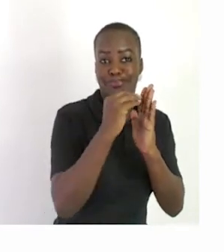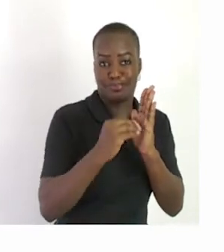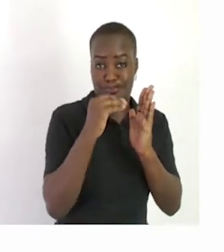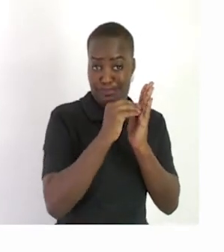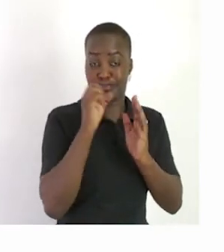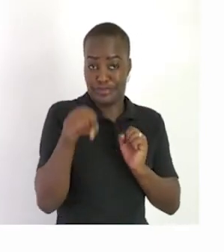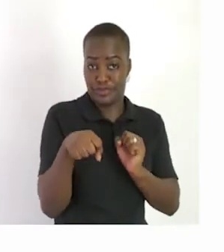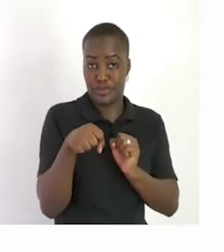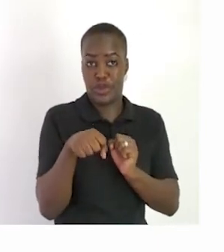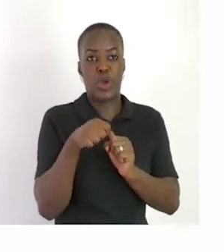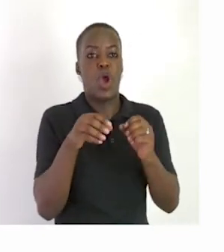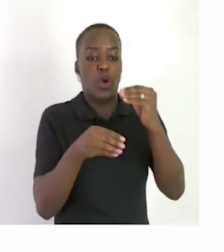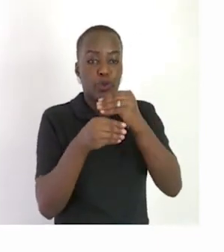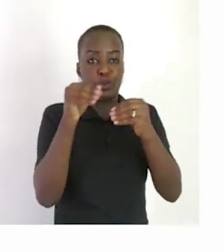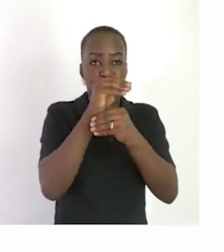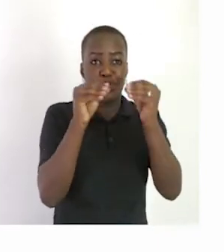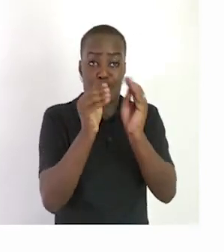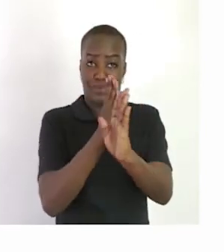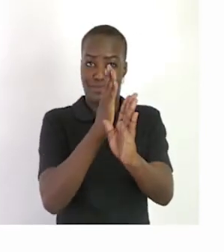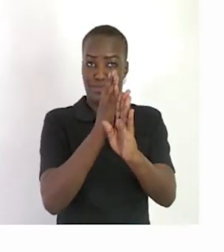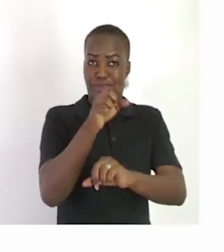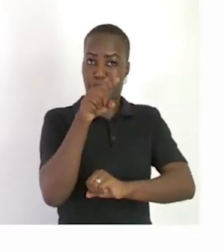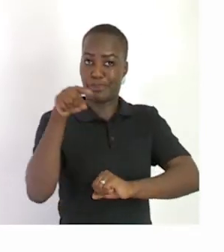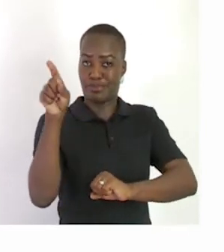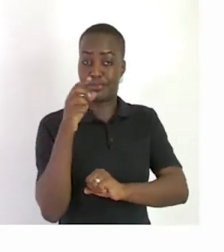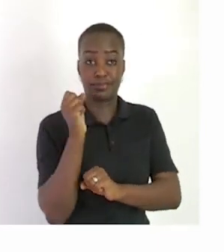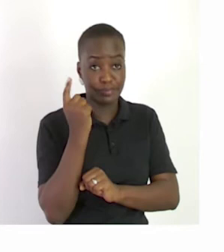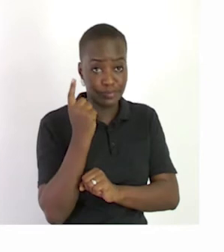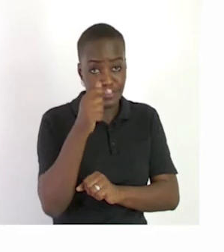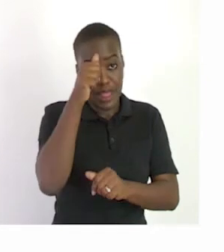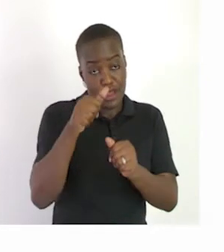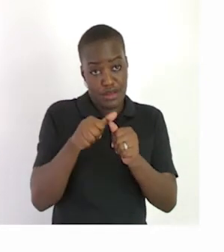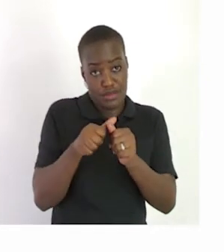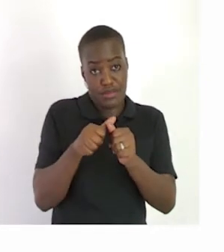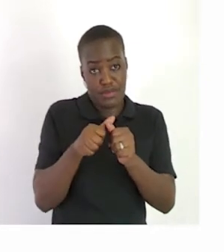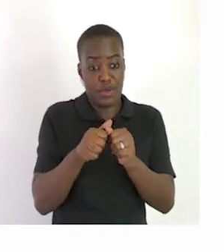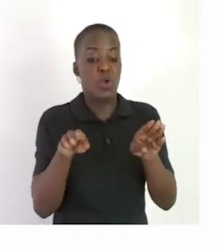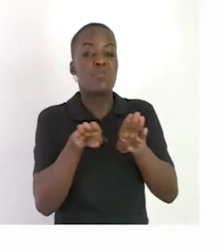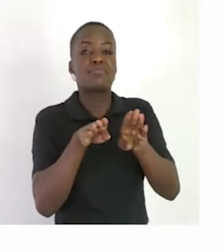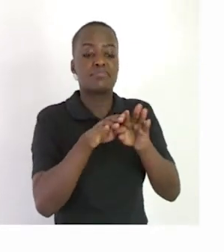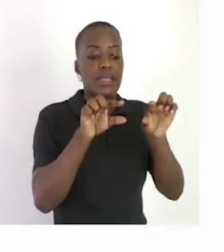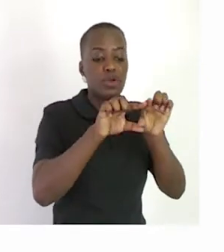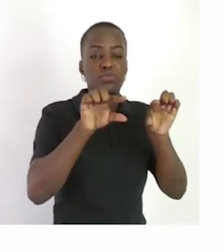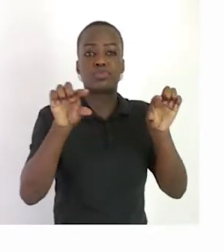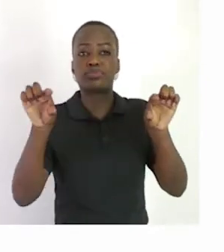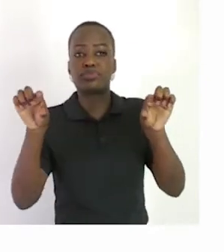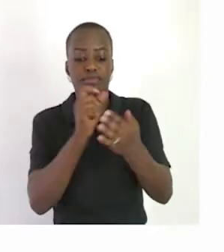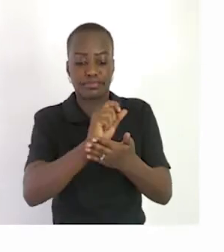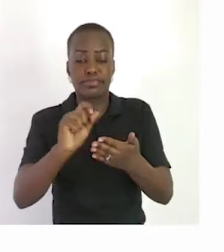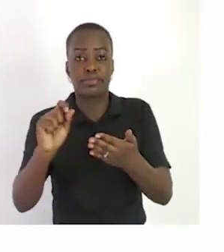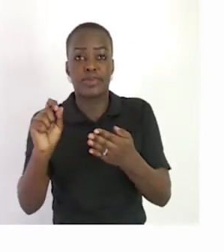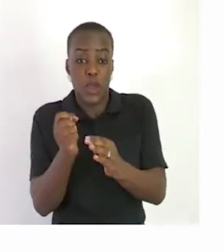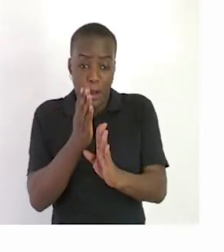them in the correct order on the spaces provided. Remember, when we're doing sentence construction, we need to make sure